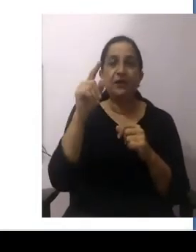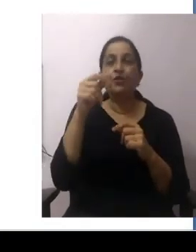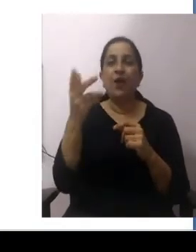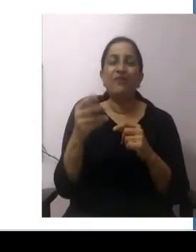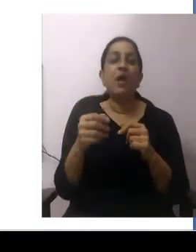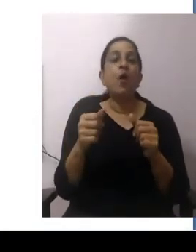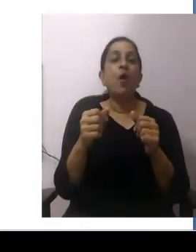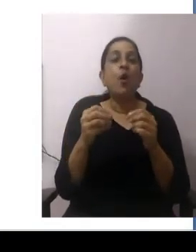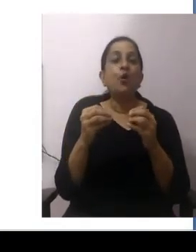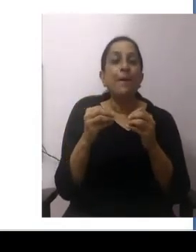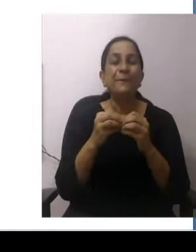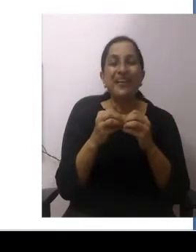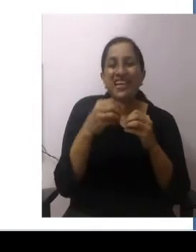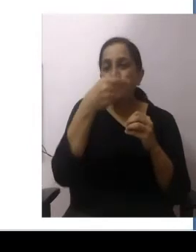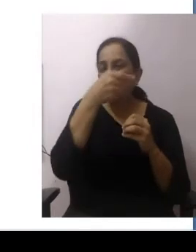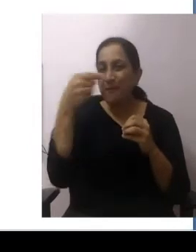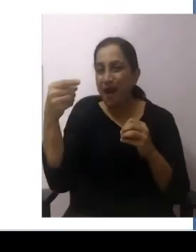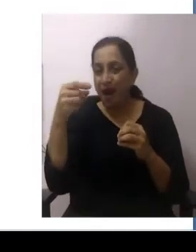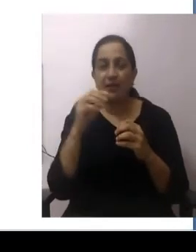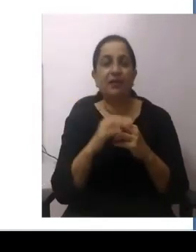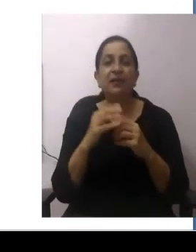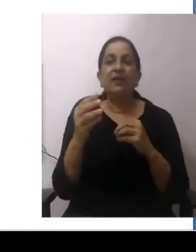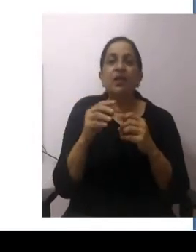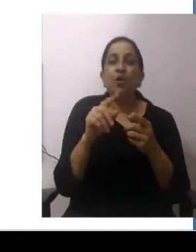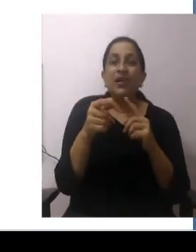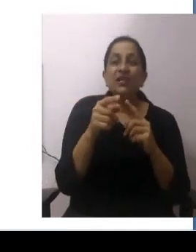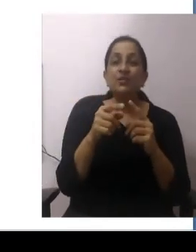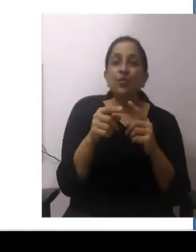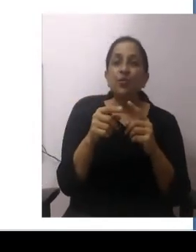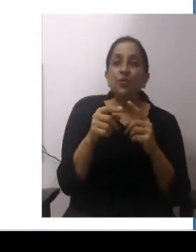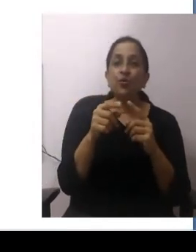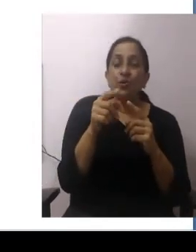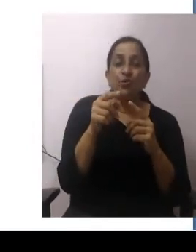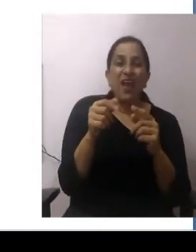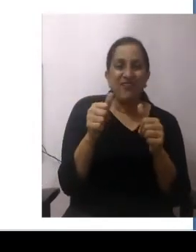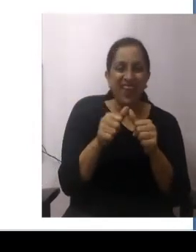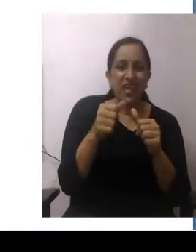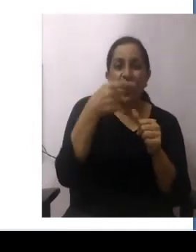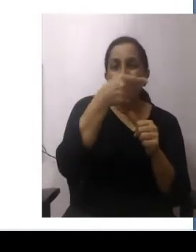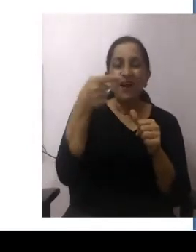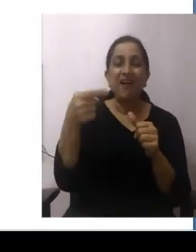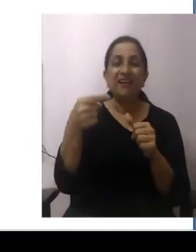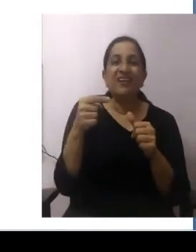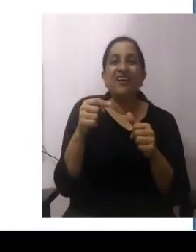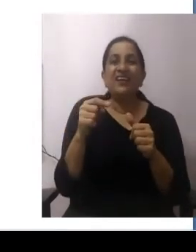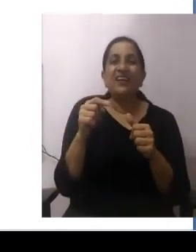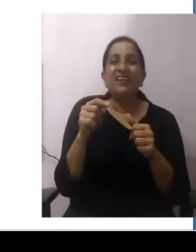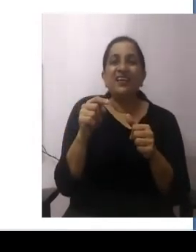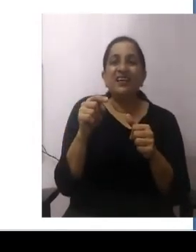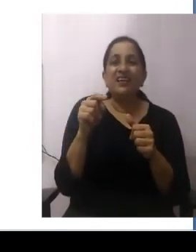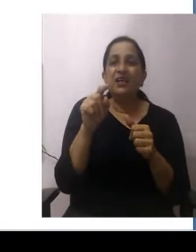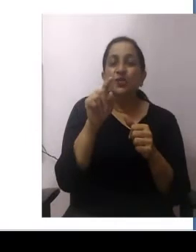bar. Then A bar and B bar is nothing but this coefficient of this multiplied by